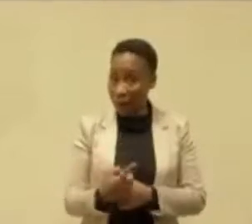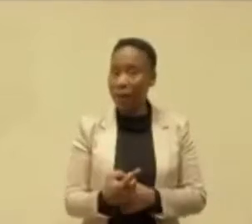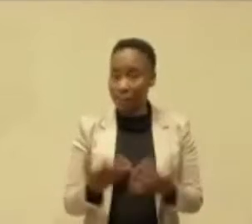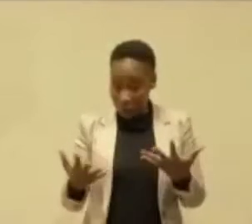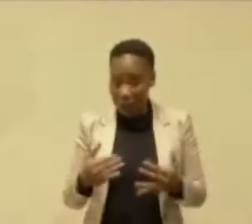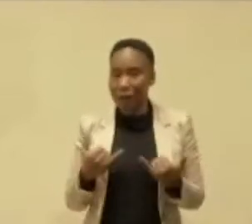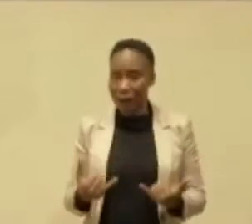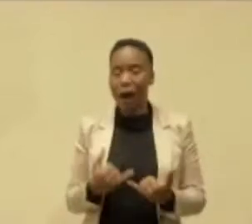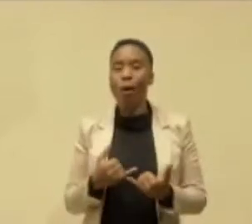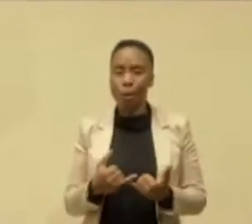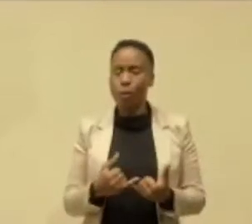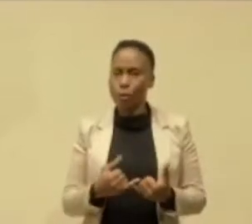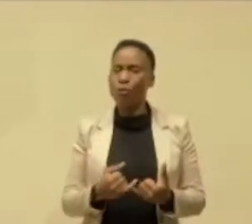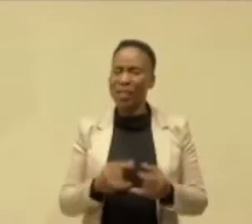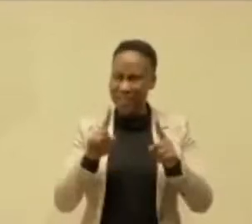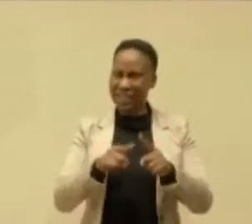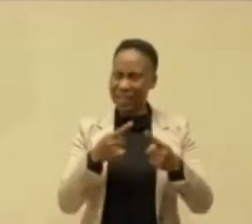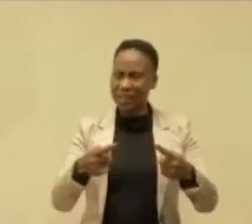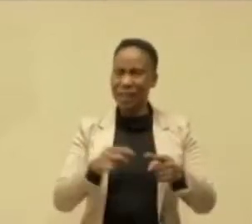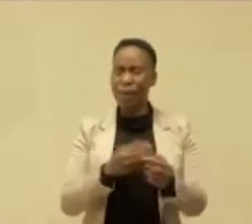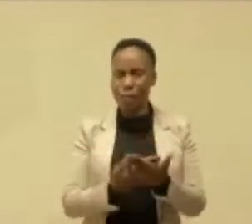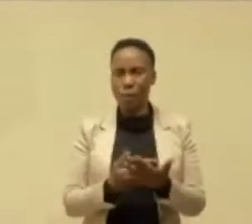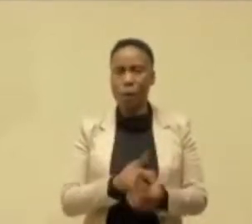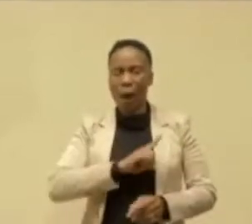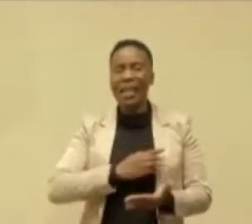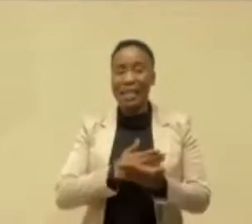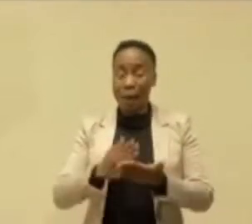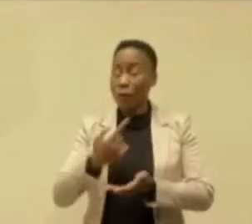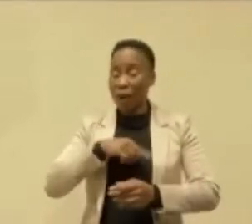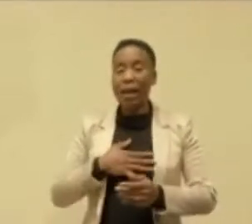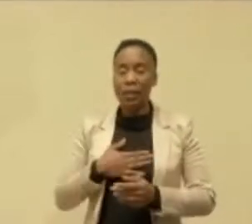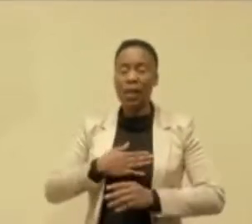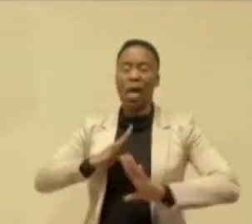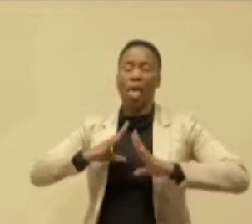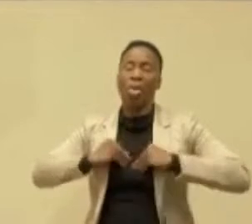because some of us really strengthen irregular needles